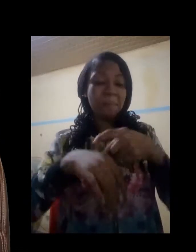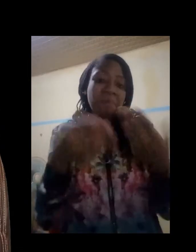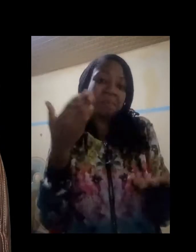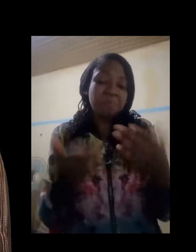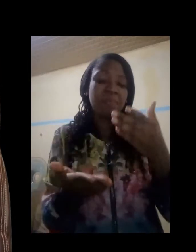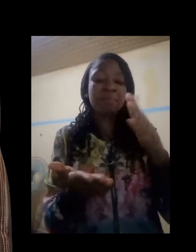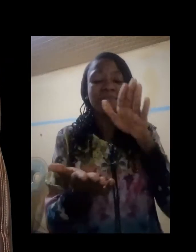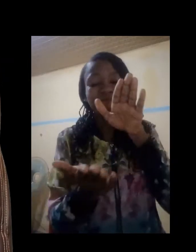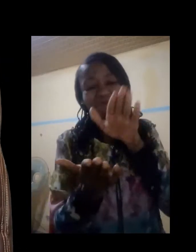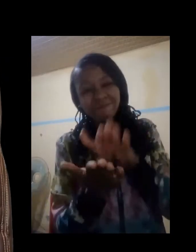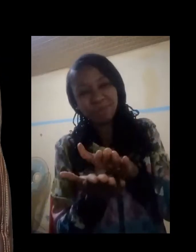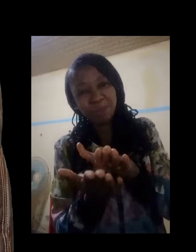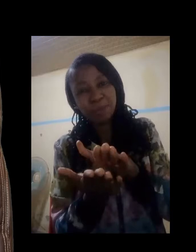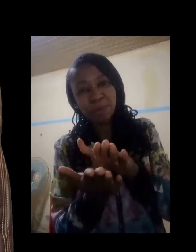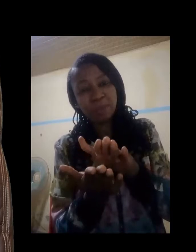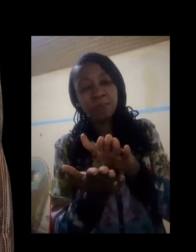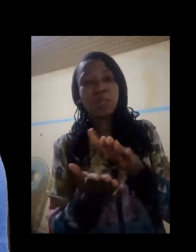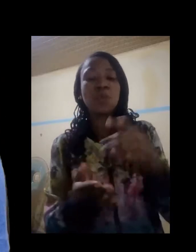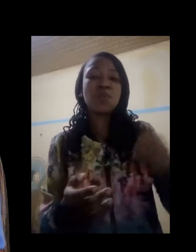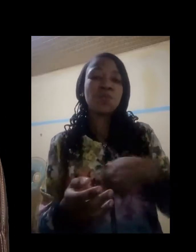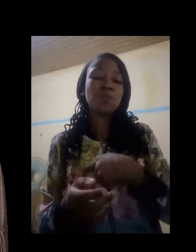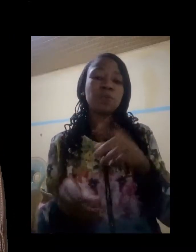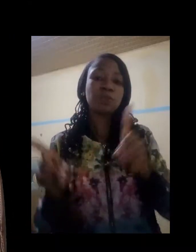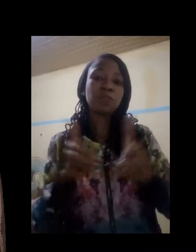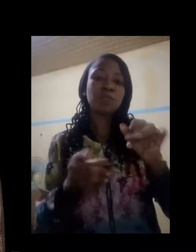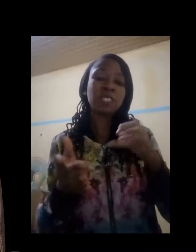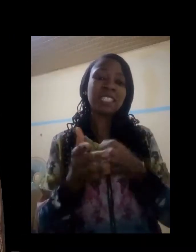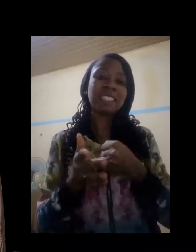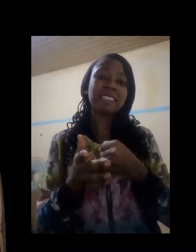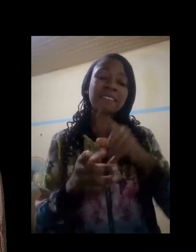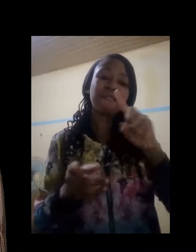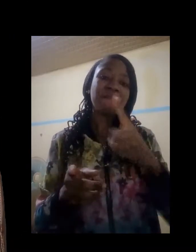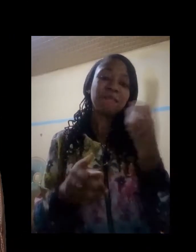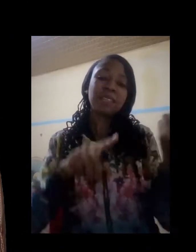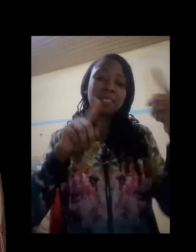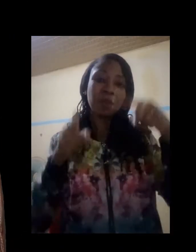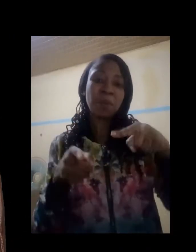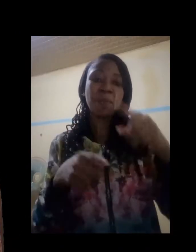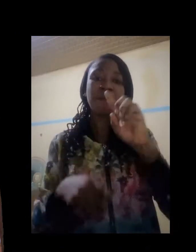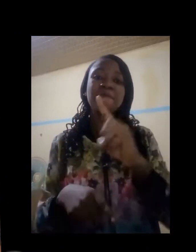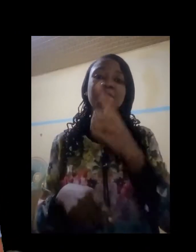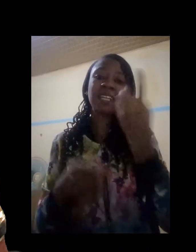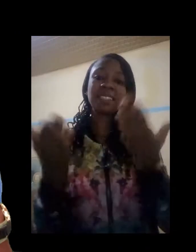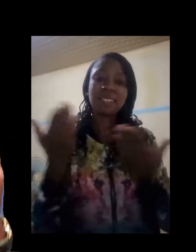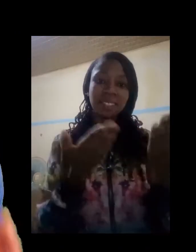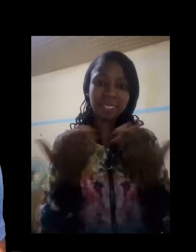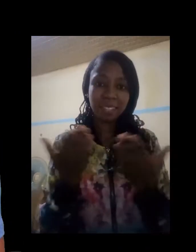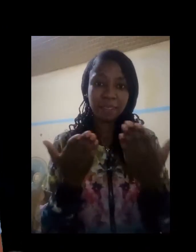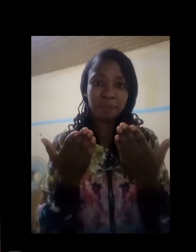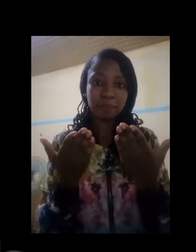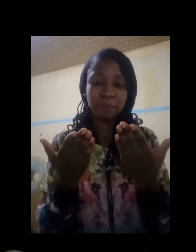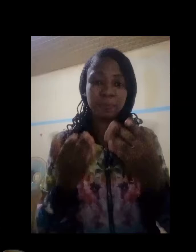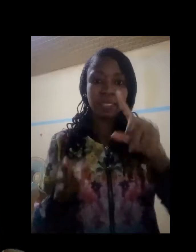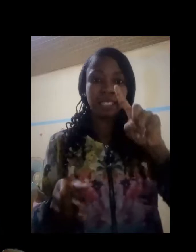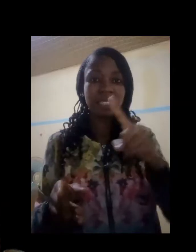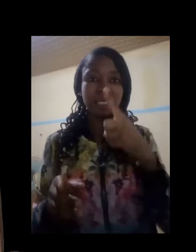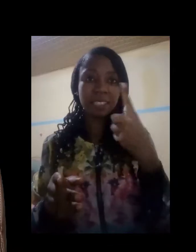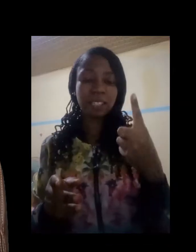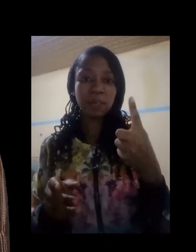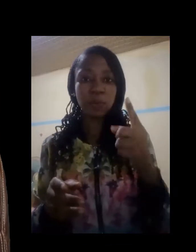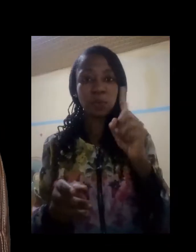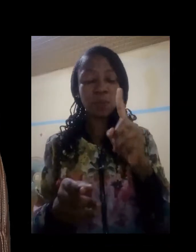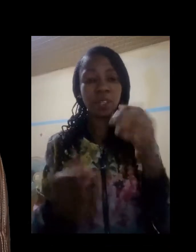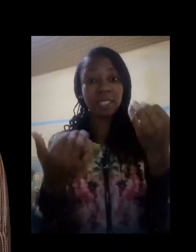But we are going to be doing it first come, first served. Okay, now the second aspect or the